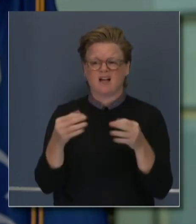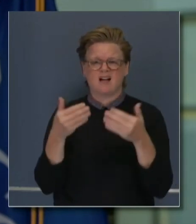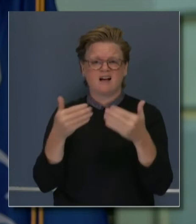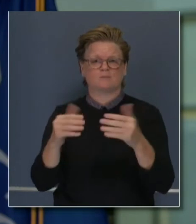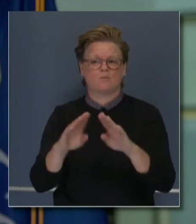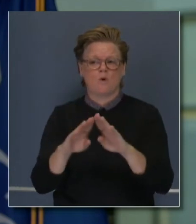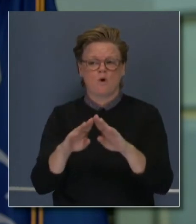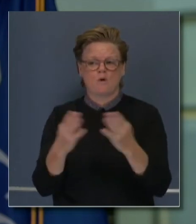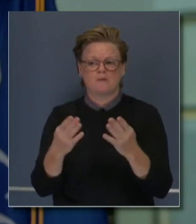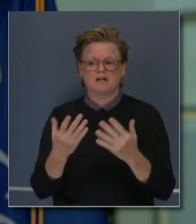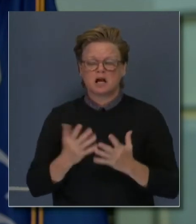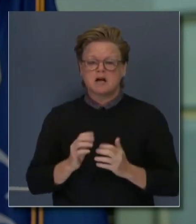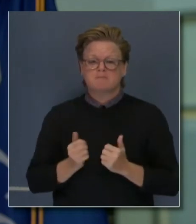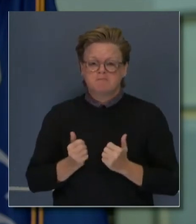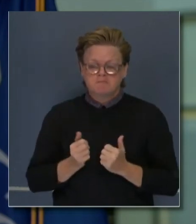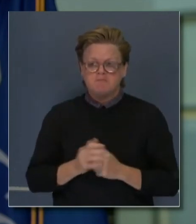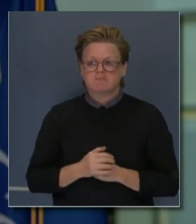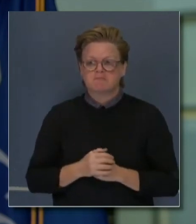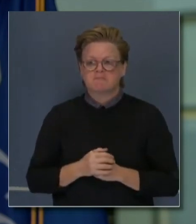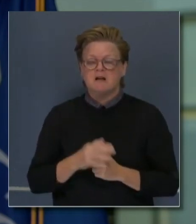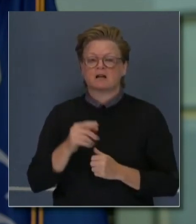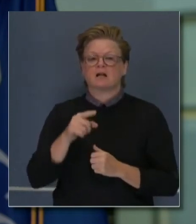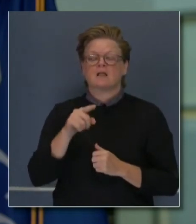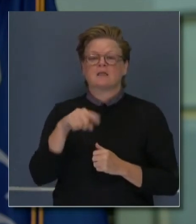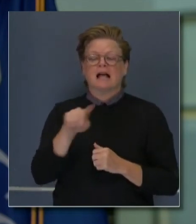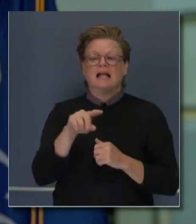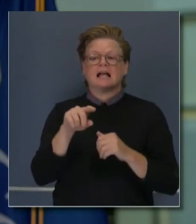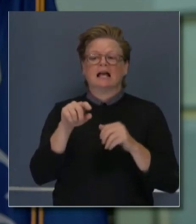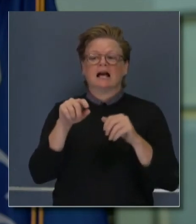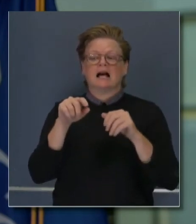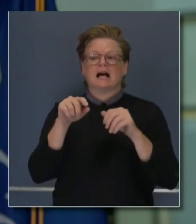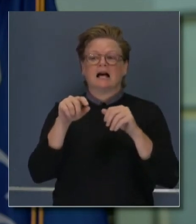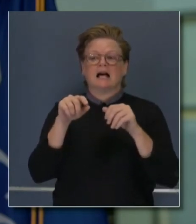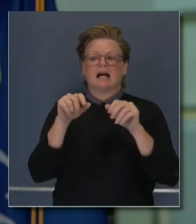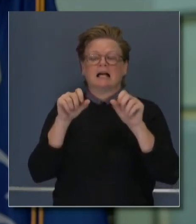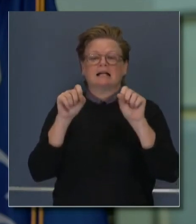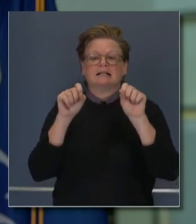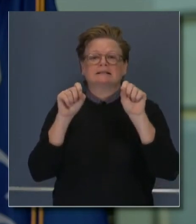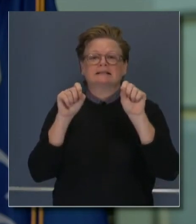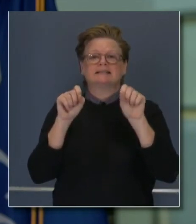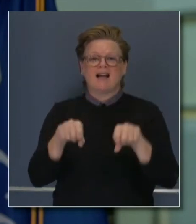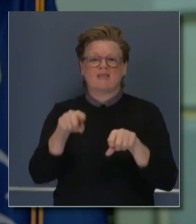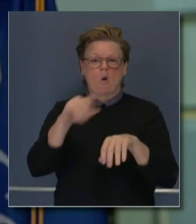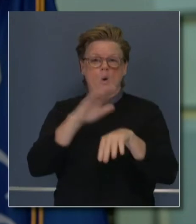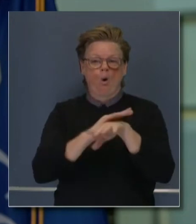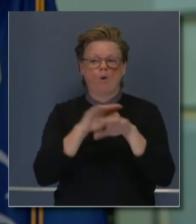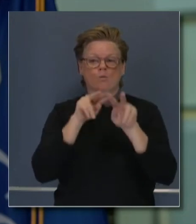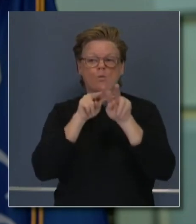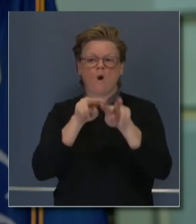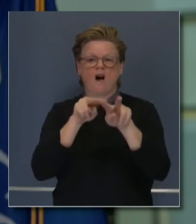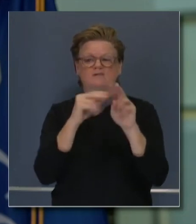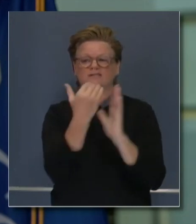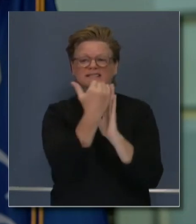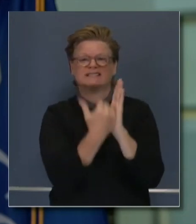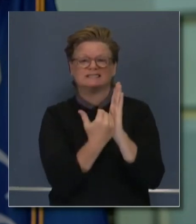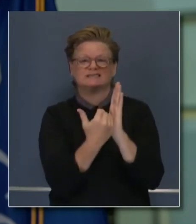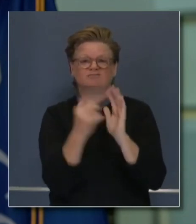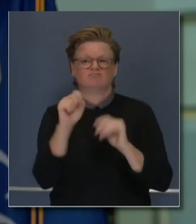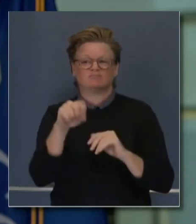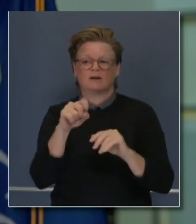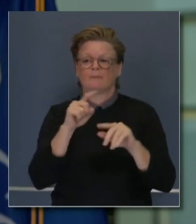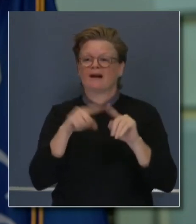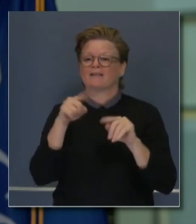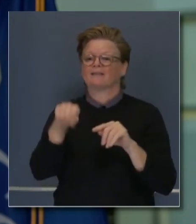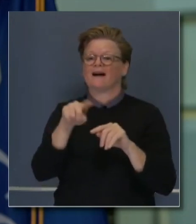a range while still on the county data monitoring list. So even though you weren't off the list, there was a sort of range at